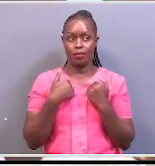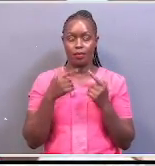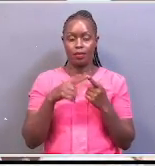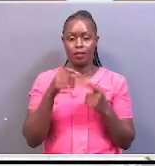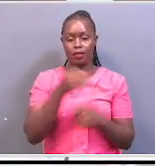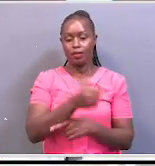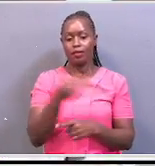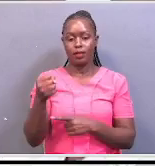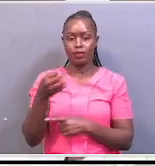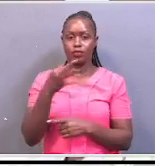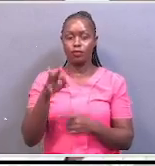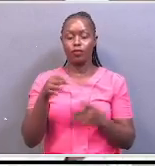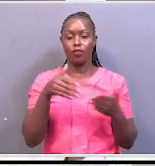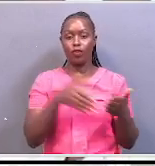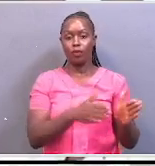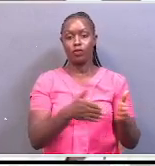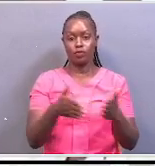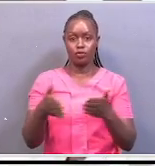of opportunity